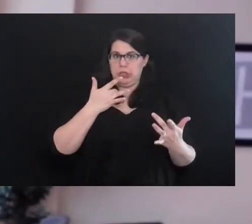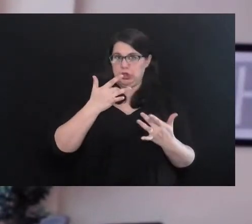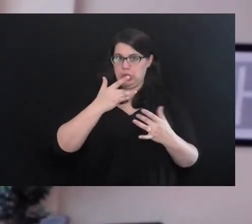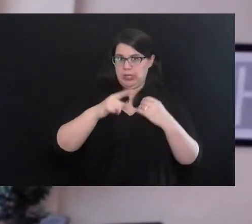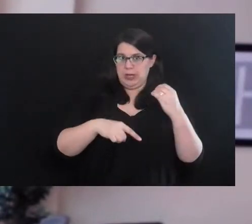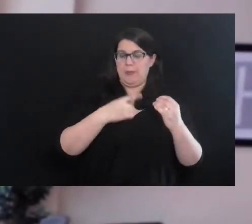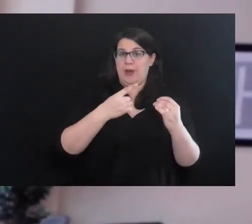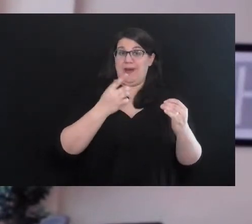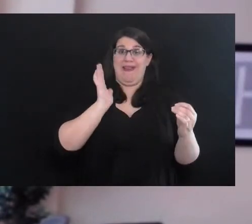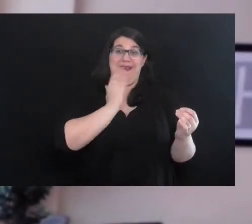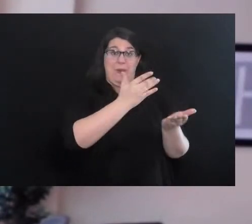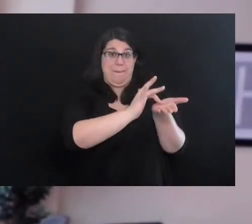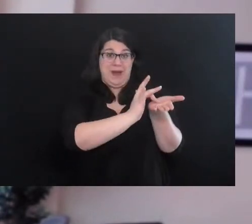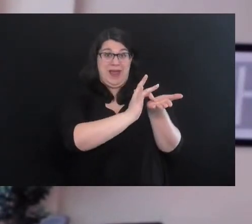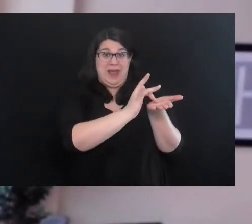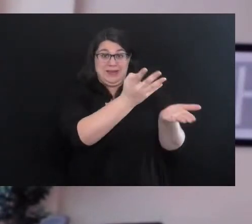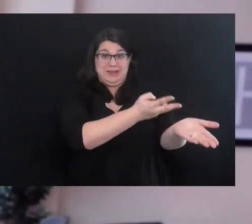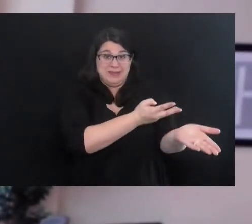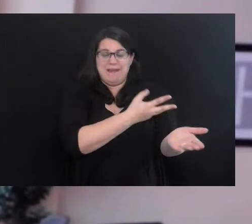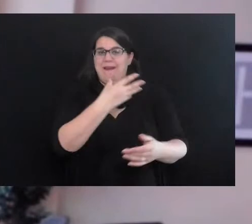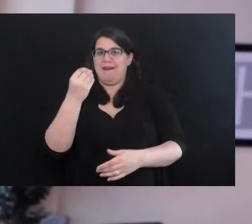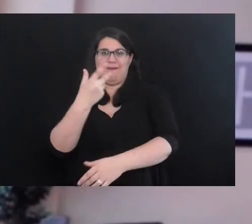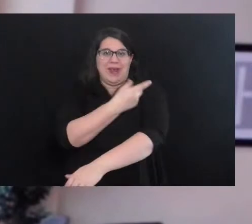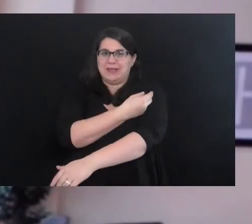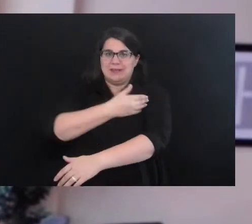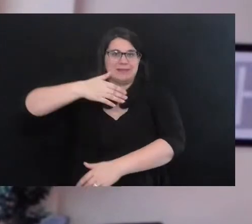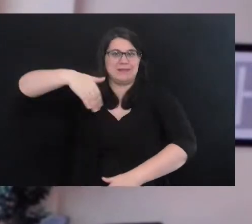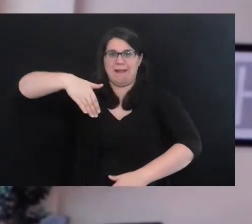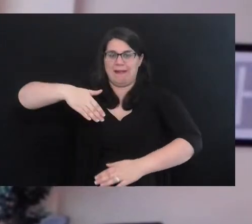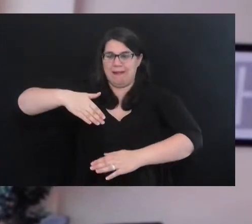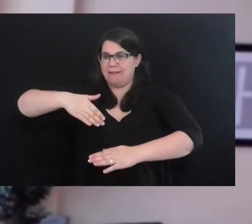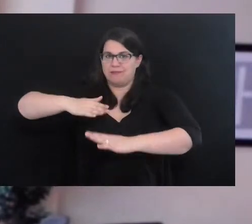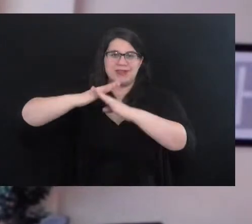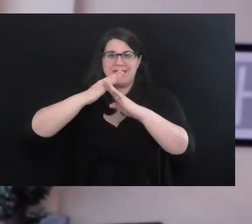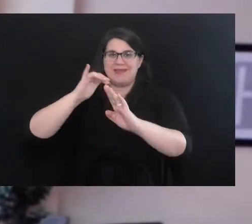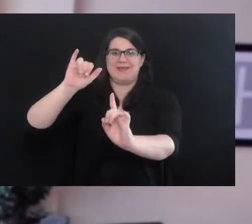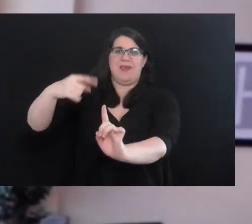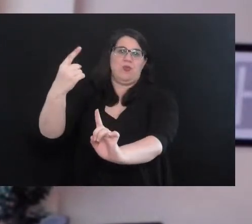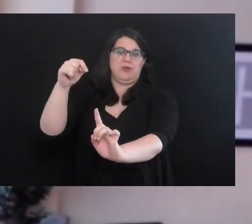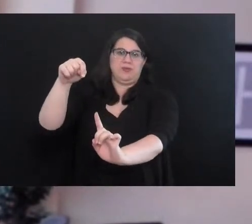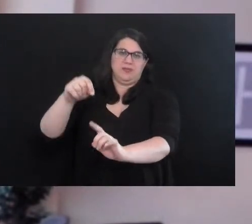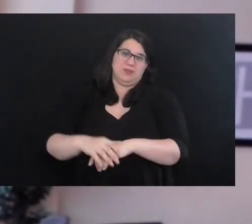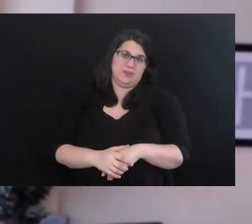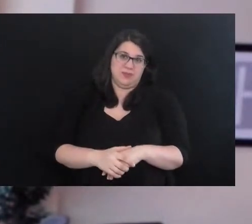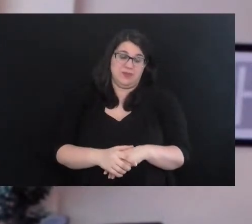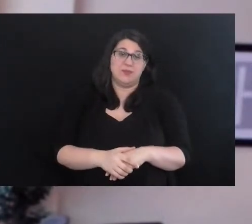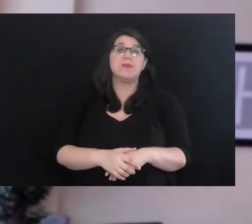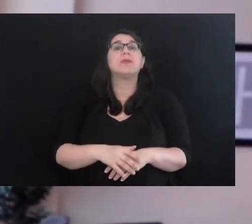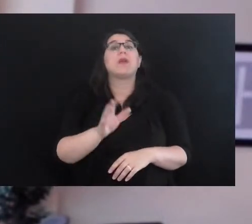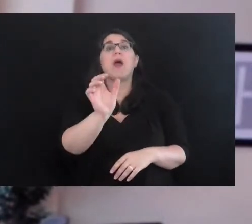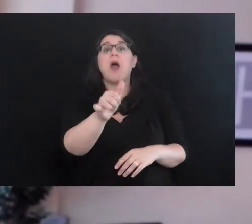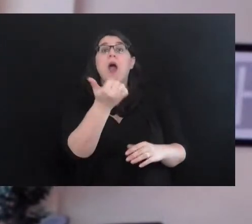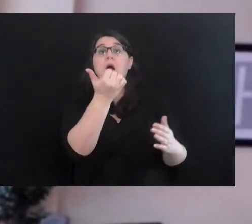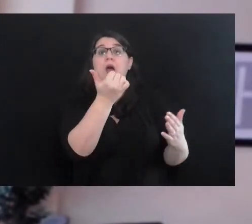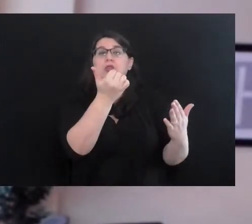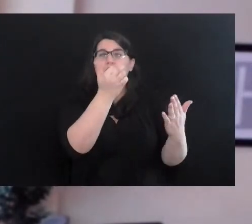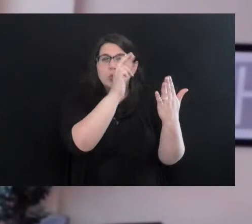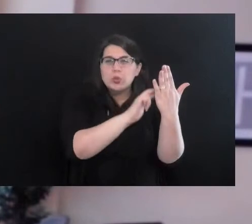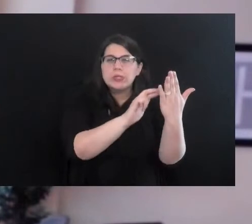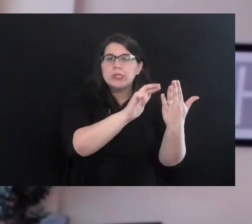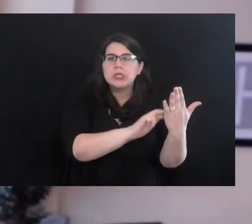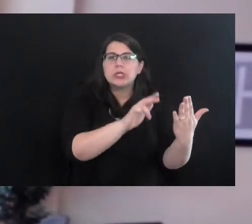monoclonal antibody treatments may not be quite as effective. And we know from other studies that that